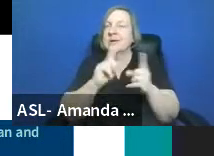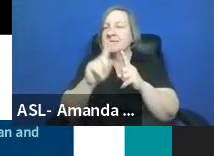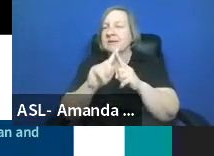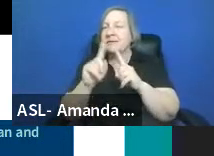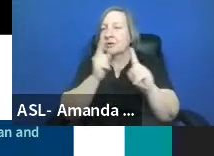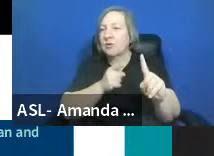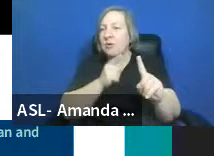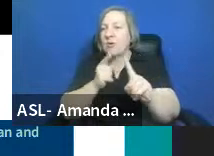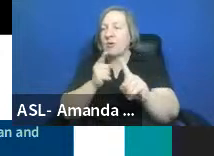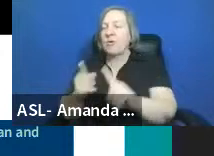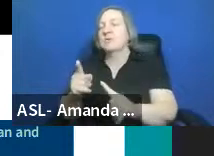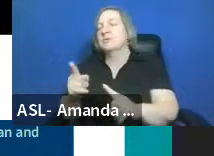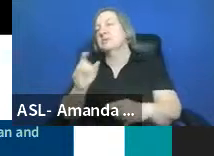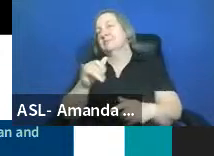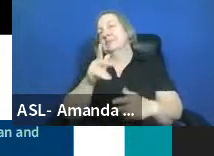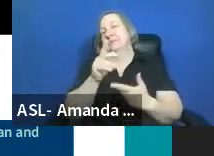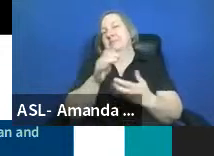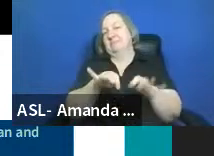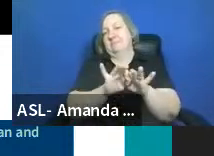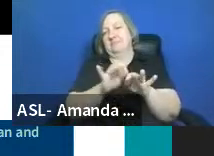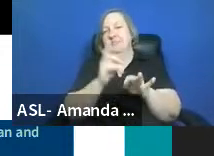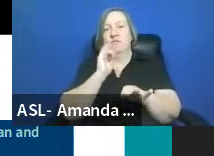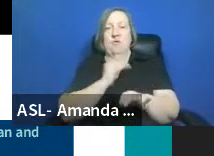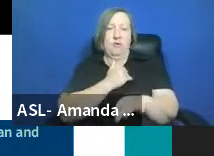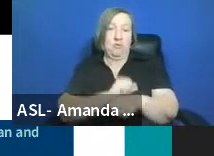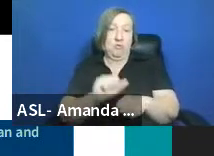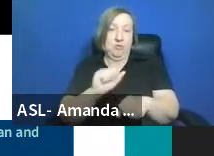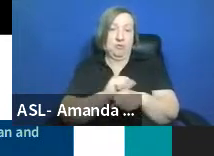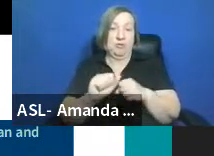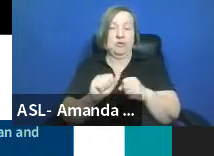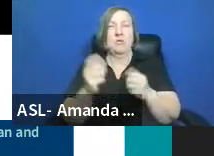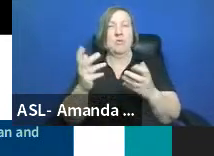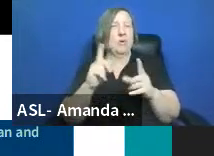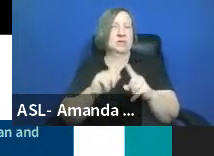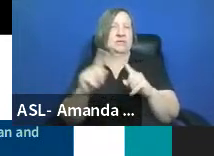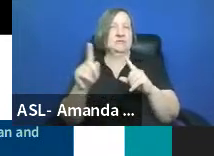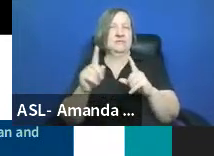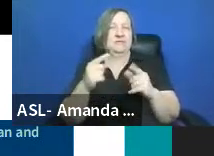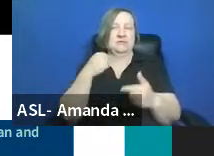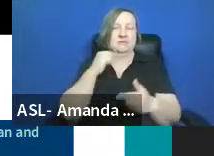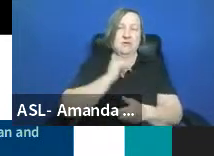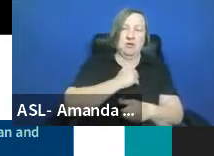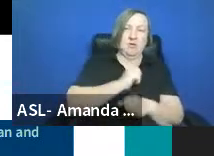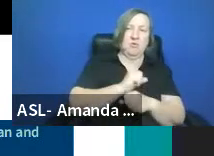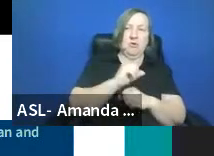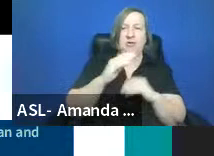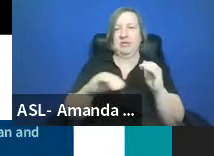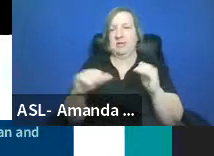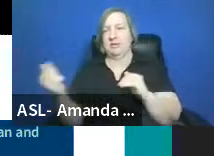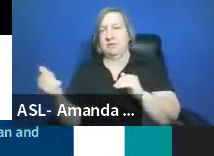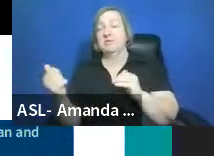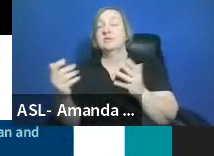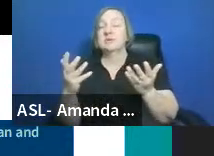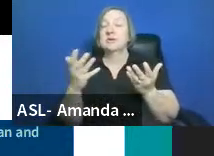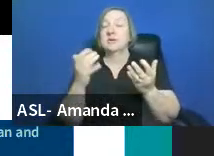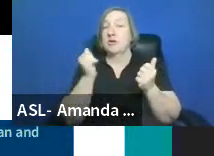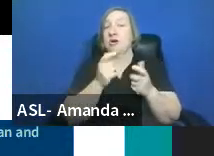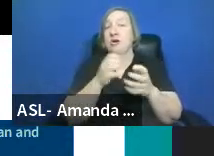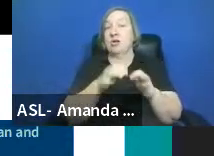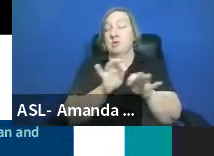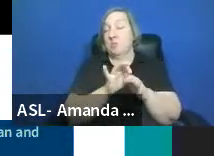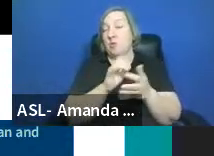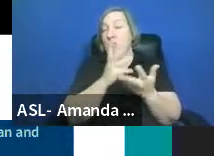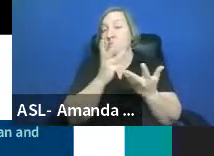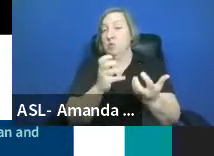that we see as kind of key to our work, differentiators in what we are doing. They're all important, all of these desired outcomes,